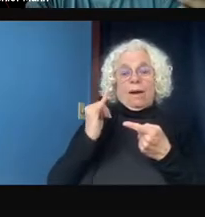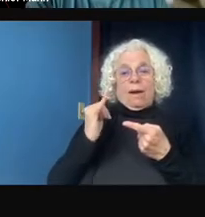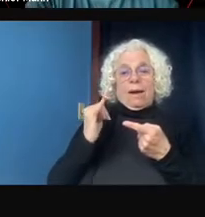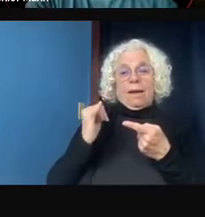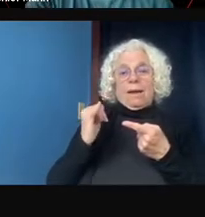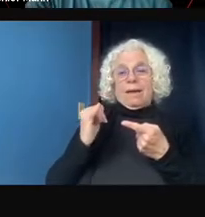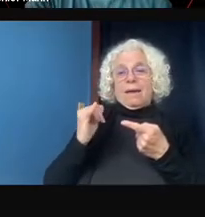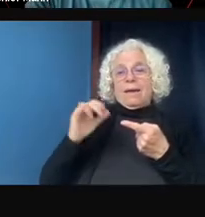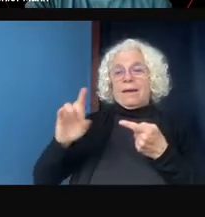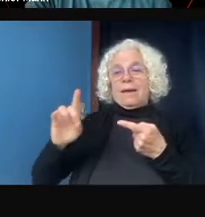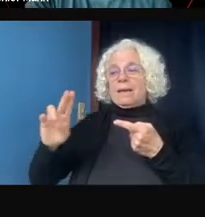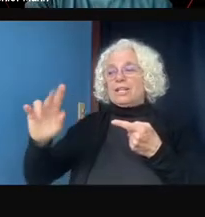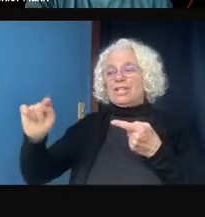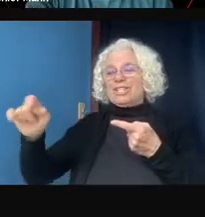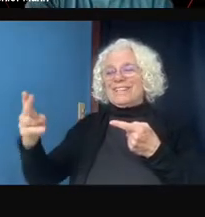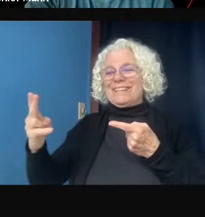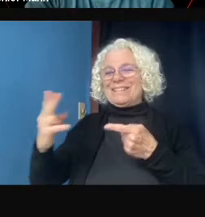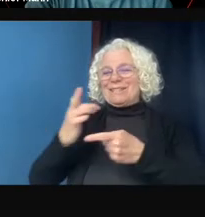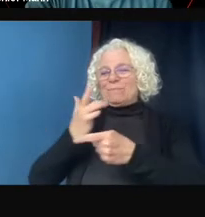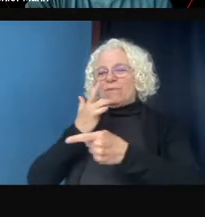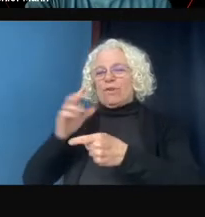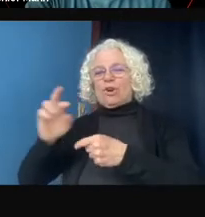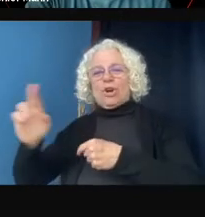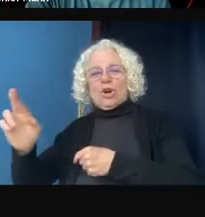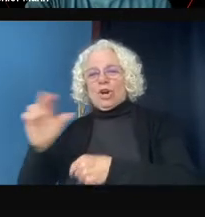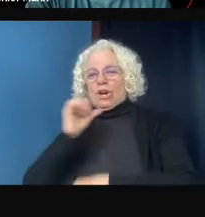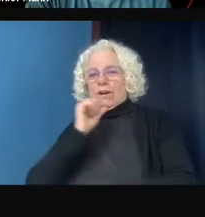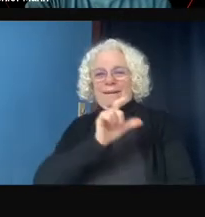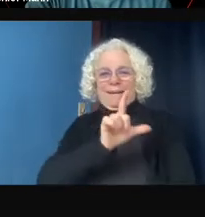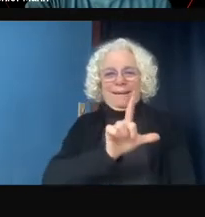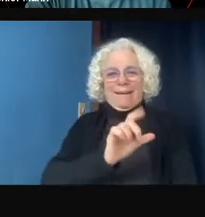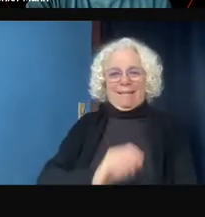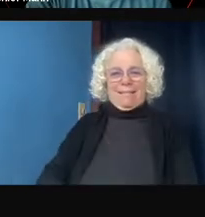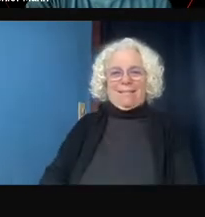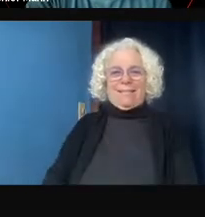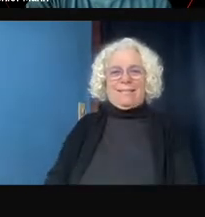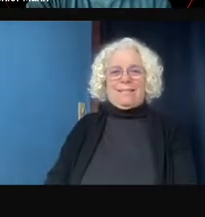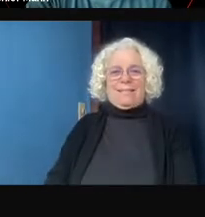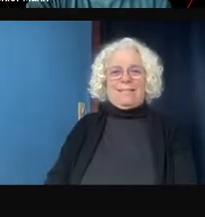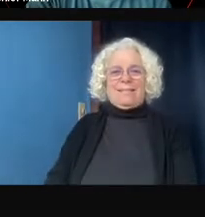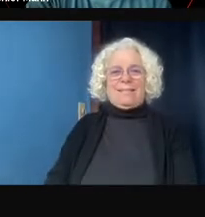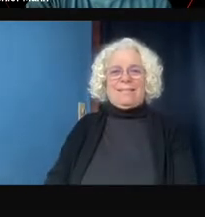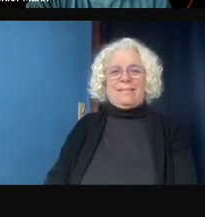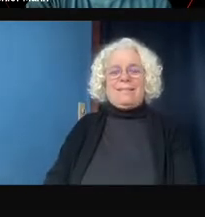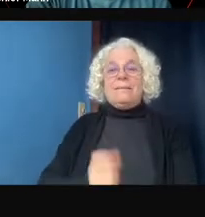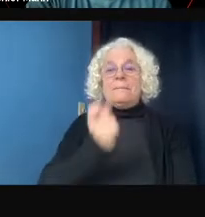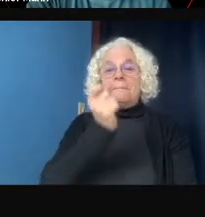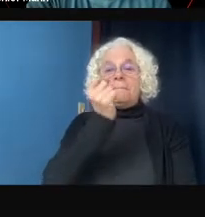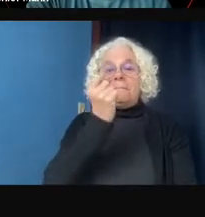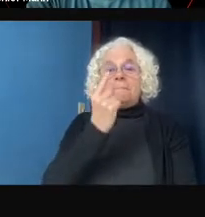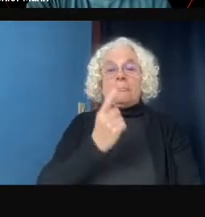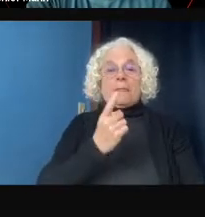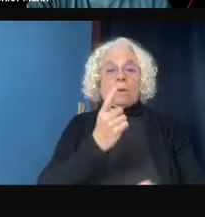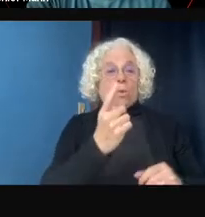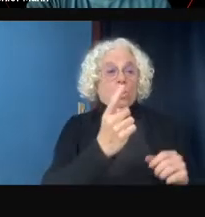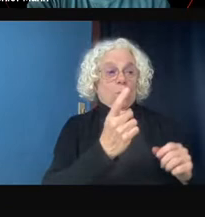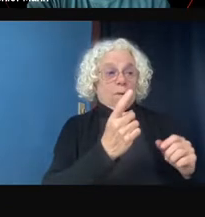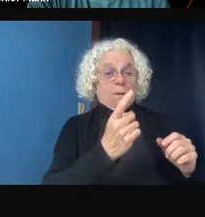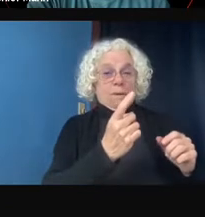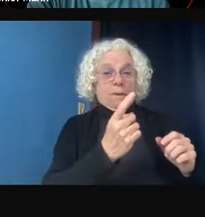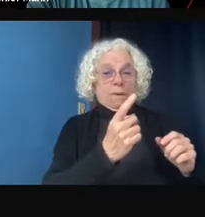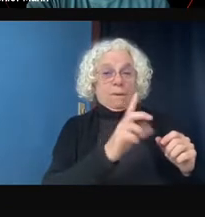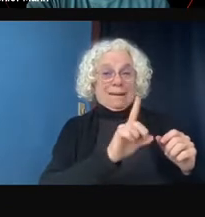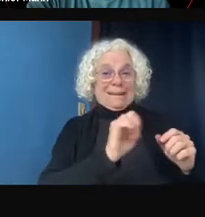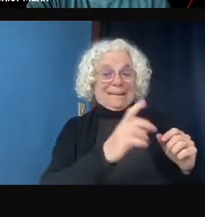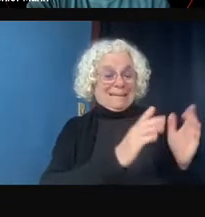use the R instead of the L. And there's even a land deed with Katona on it where you can see